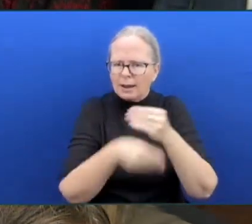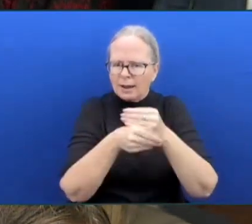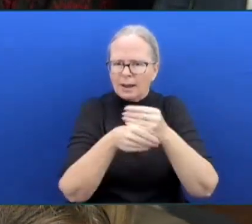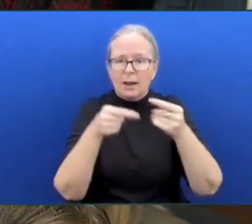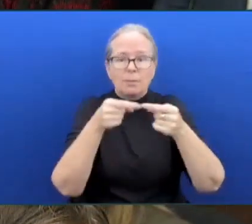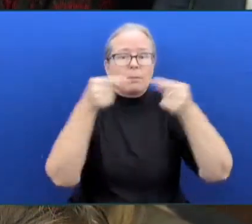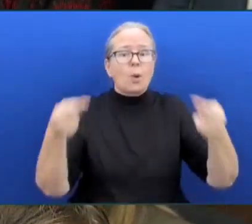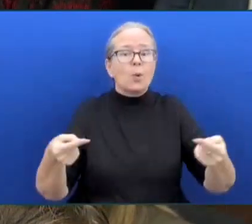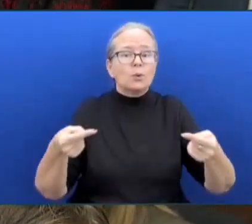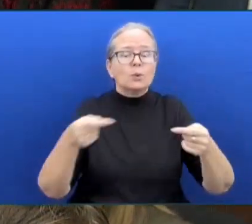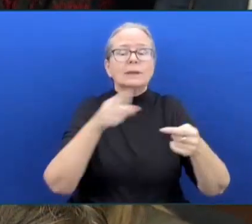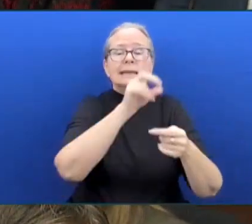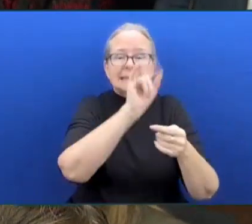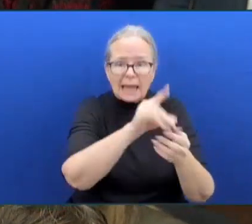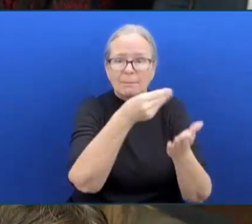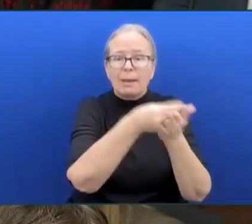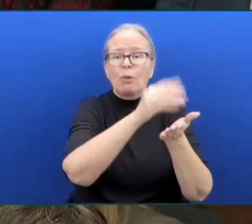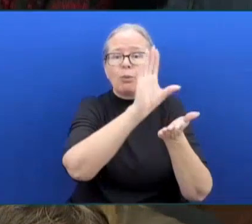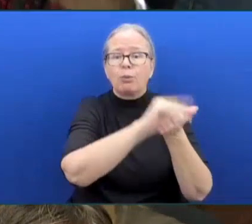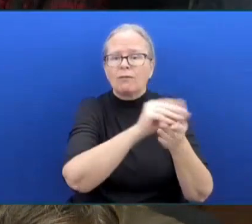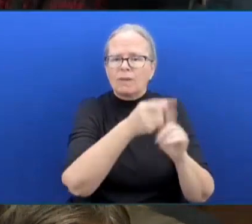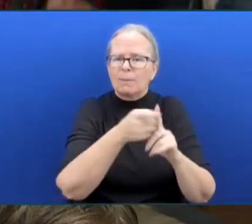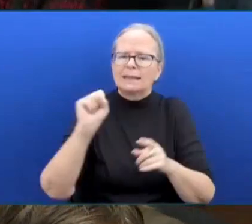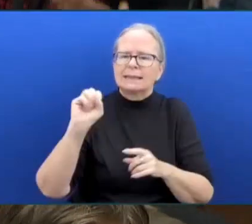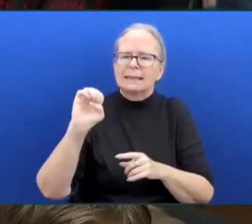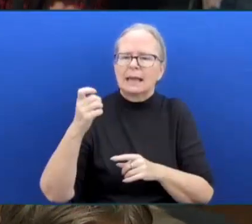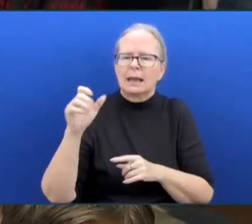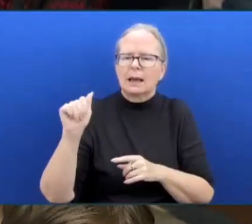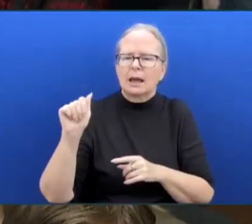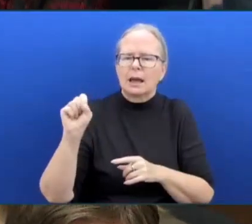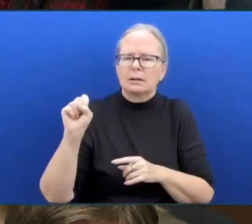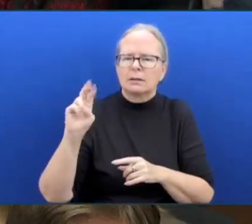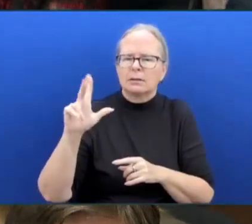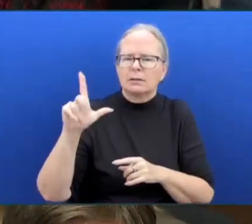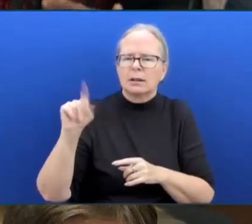from sexual assault centers. Who does that?